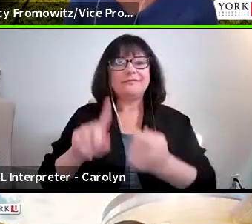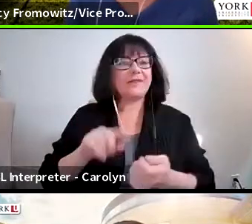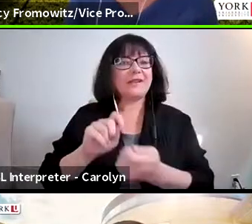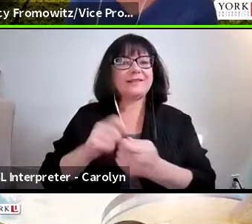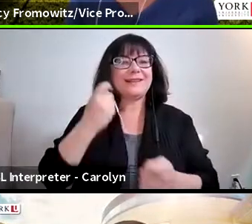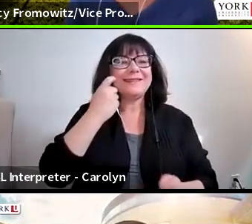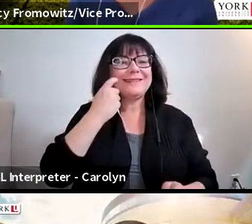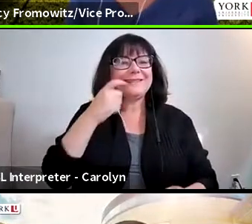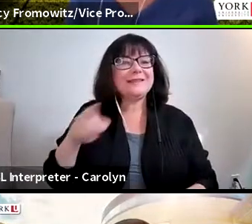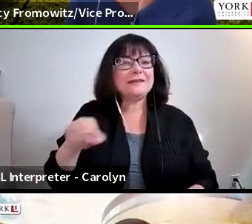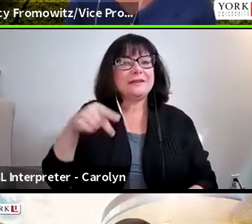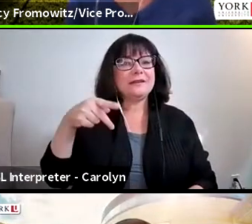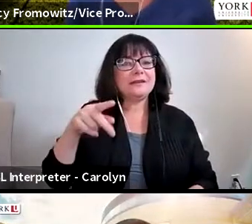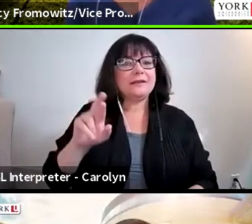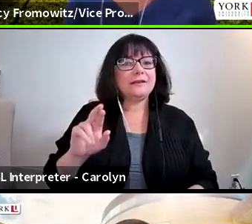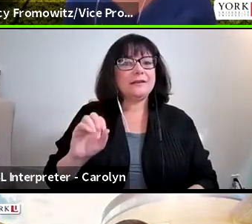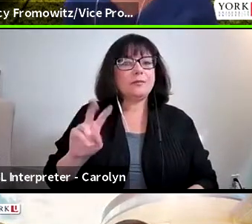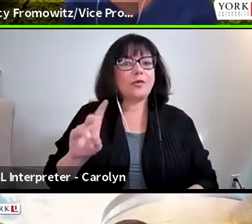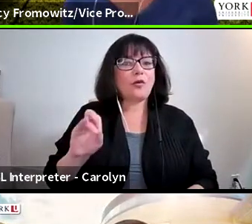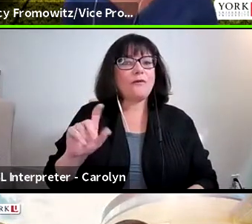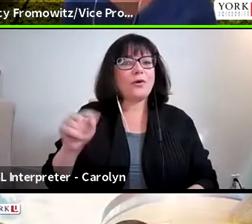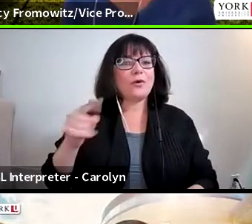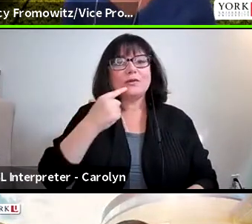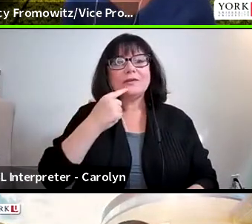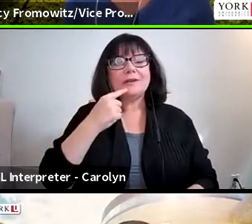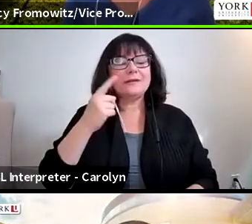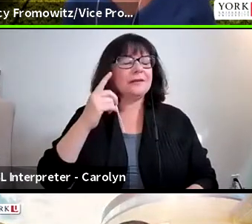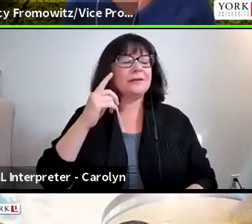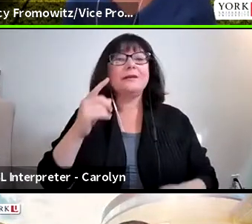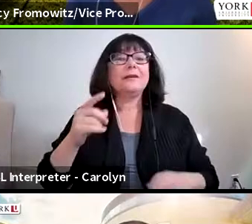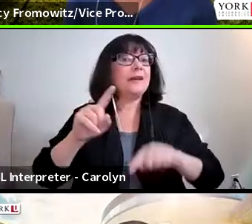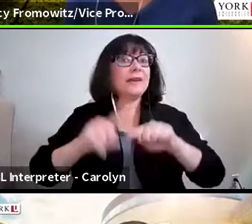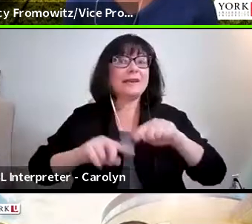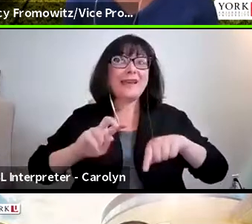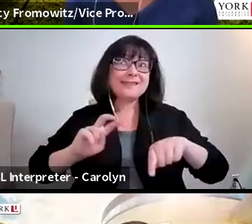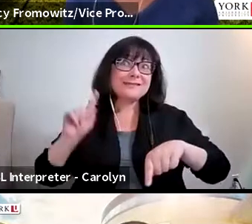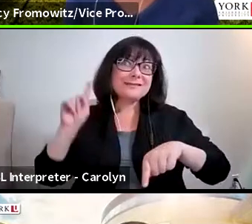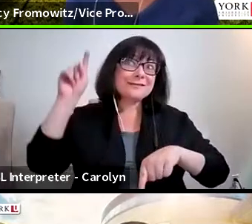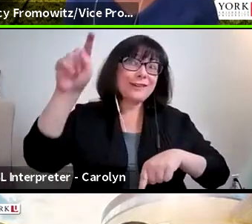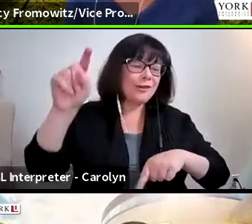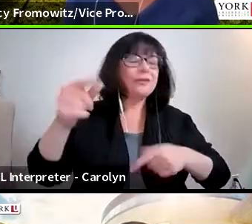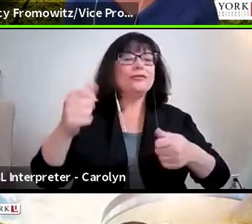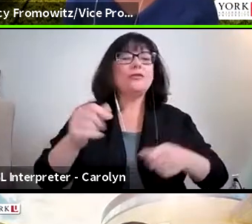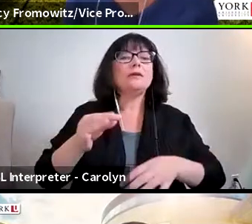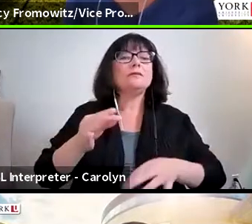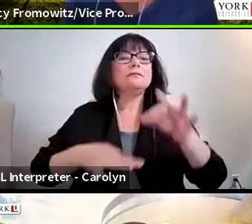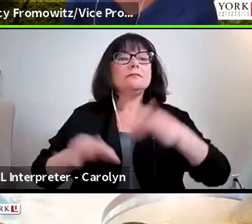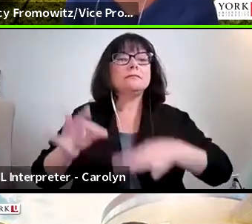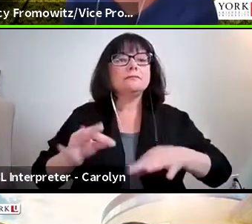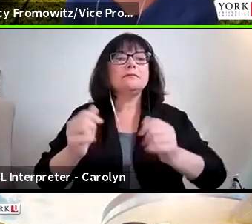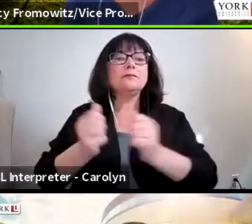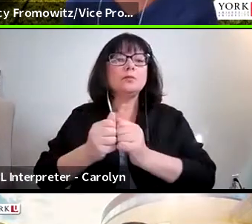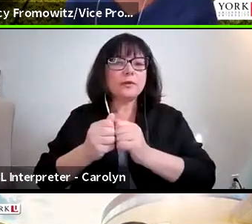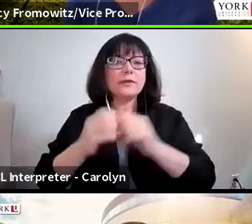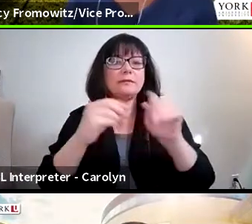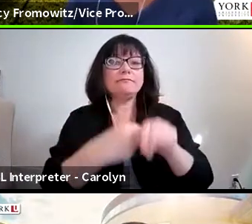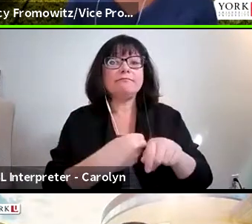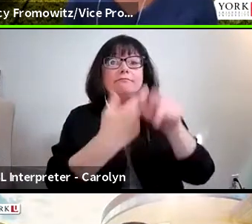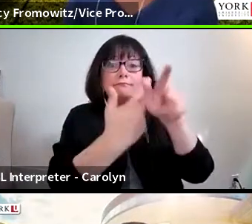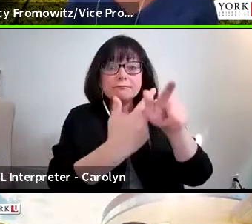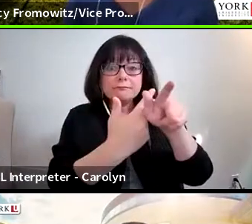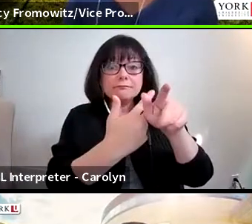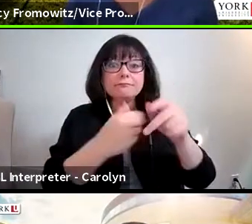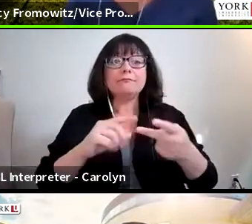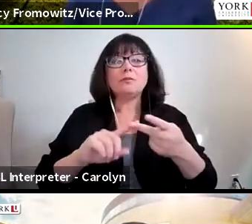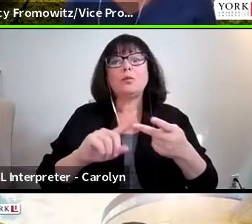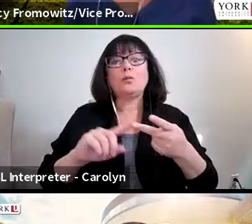for alternative programming and virtual learning opportunities. We believe at the beginning of